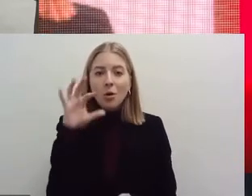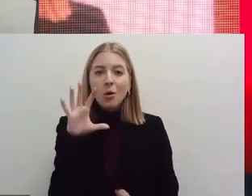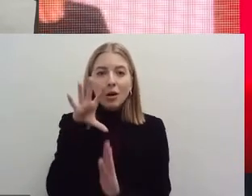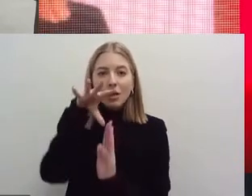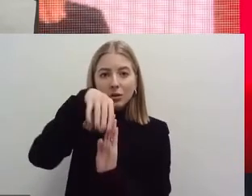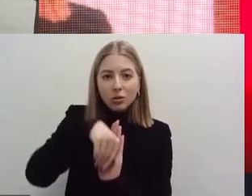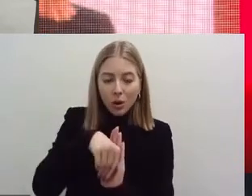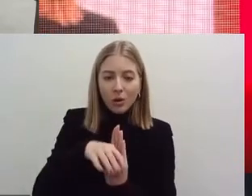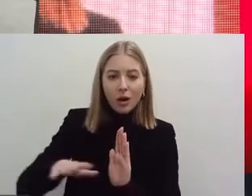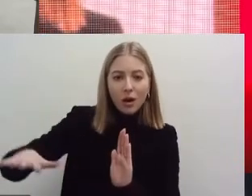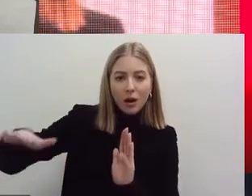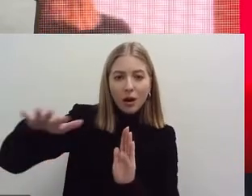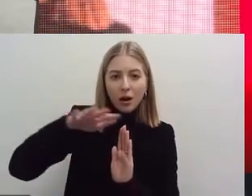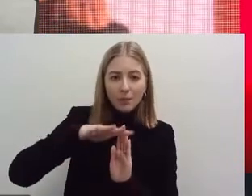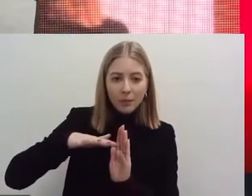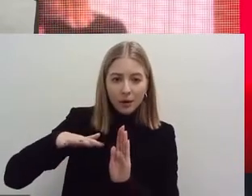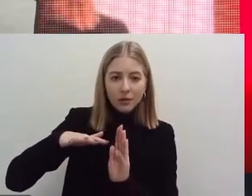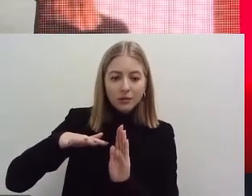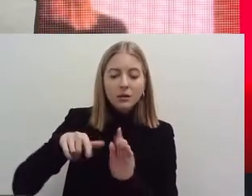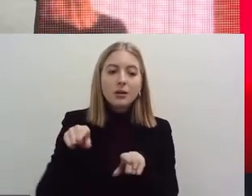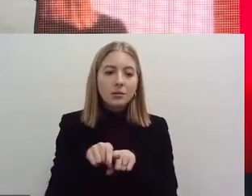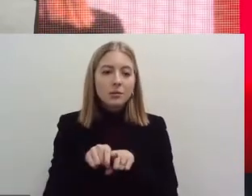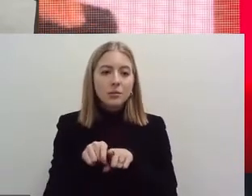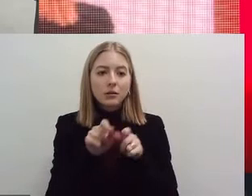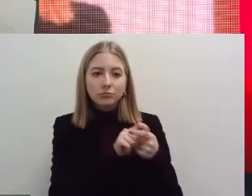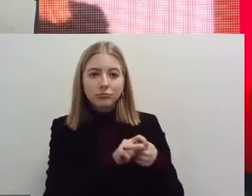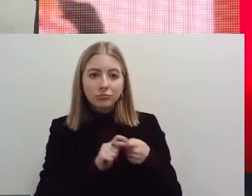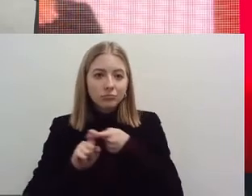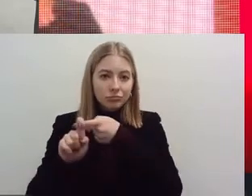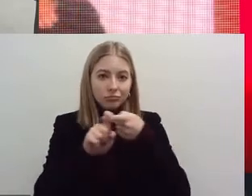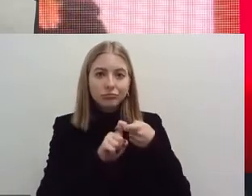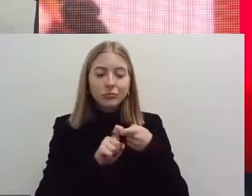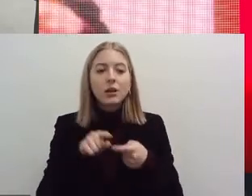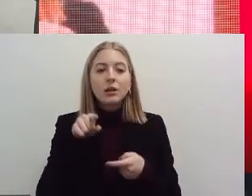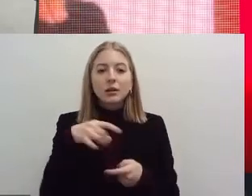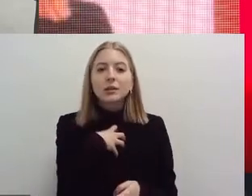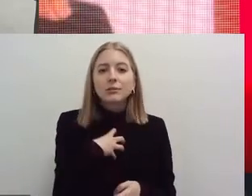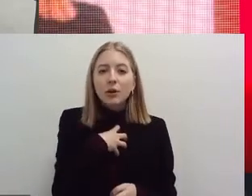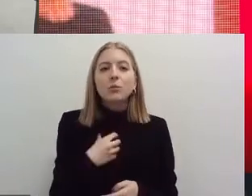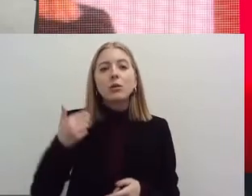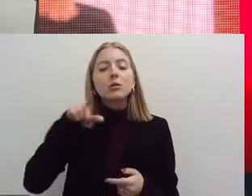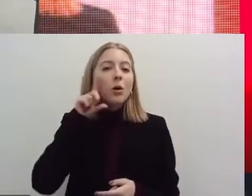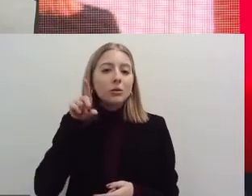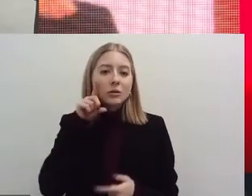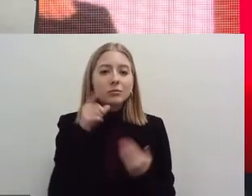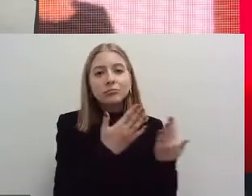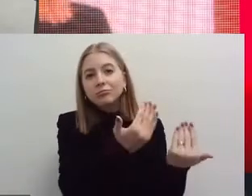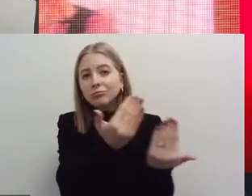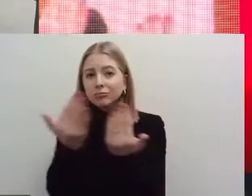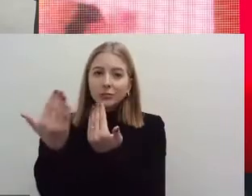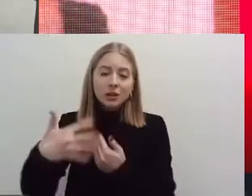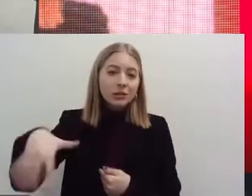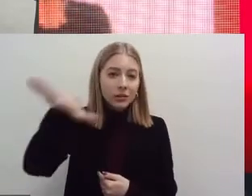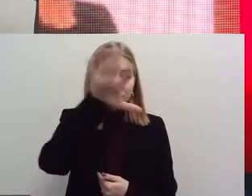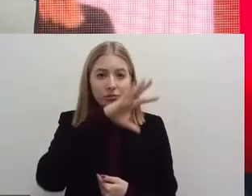is encouraging a young person, both from these two answers. So quite some food for thought for the future. Only two